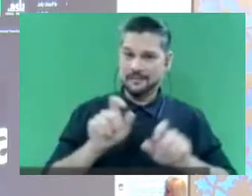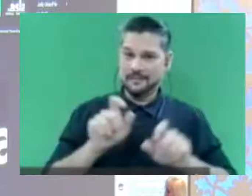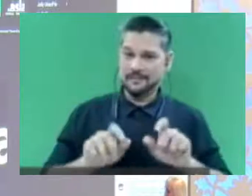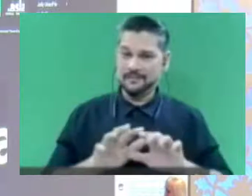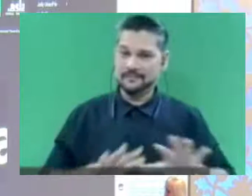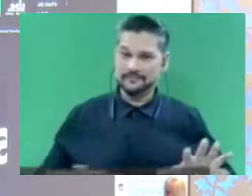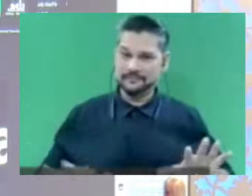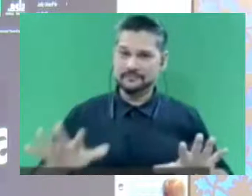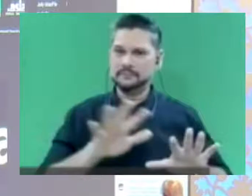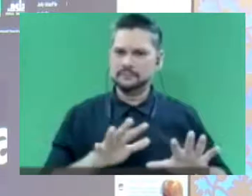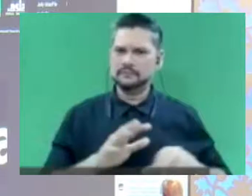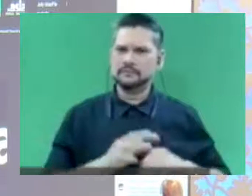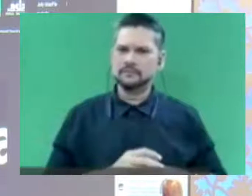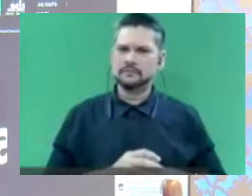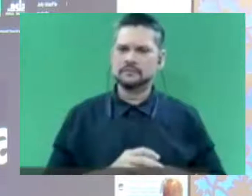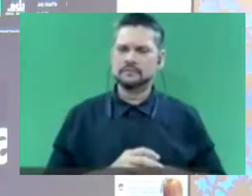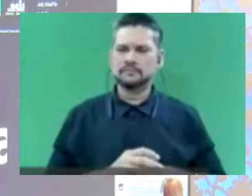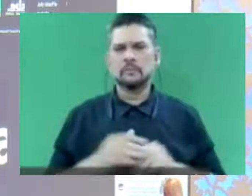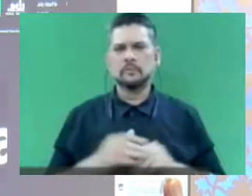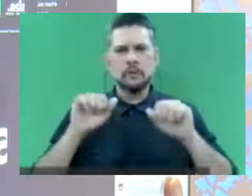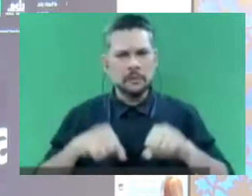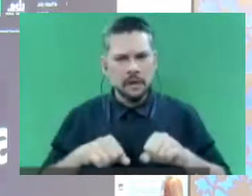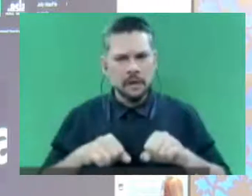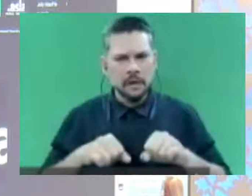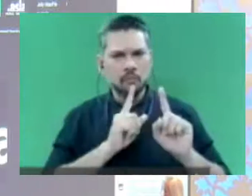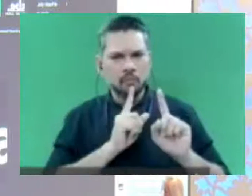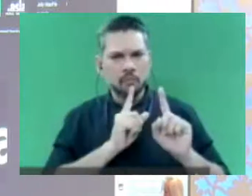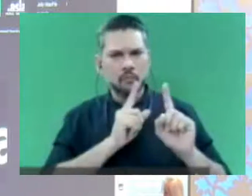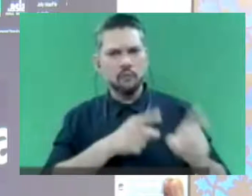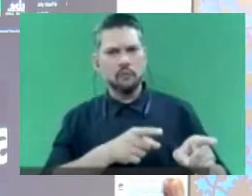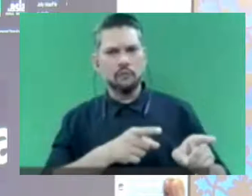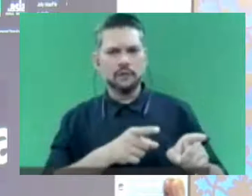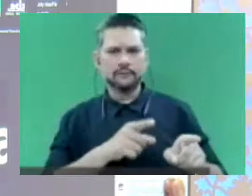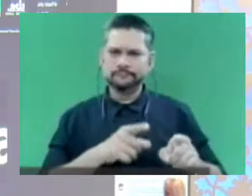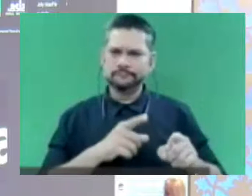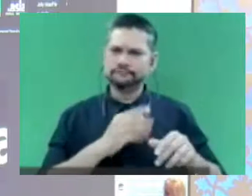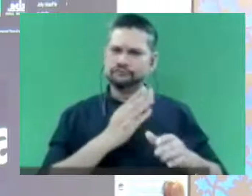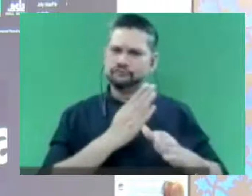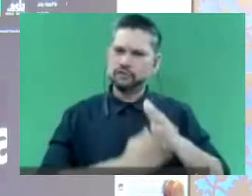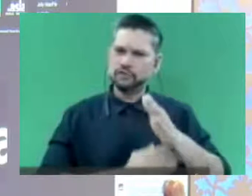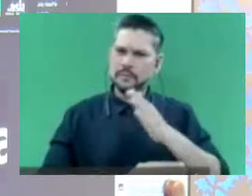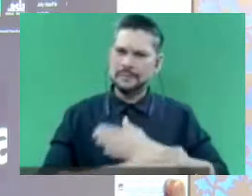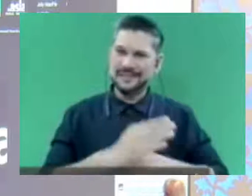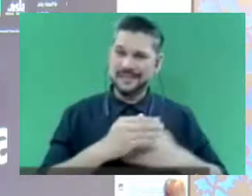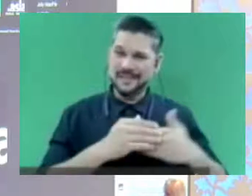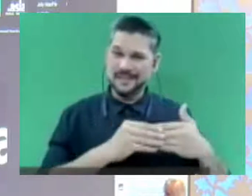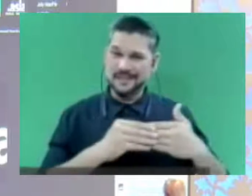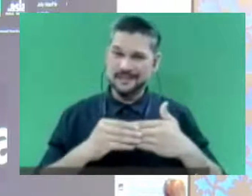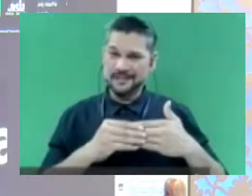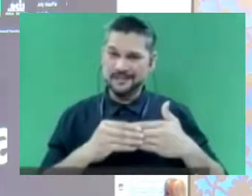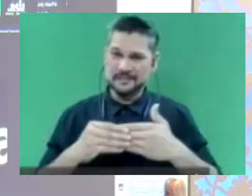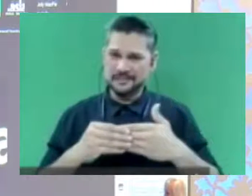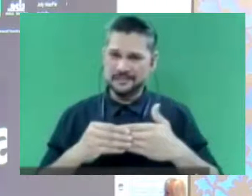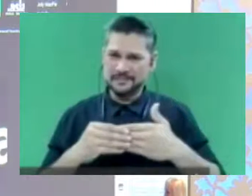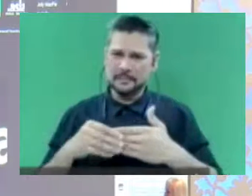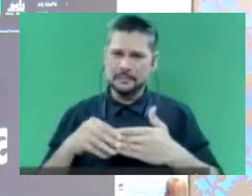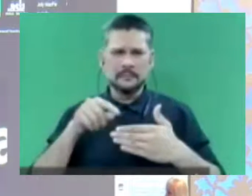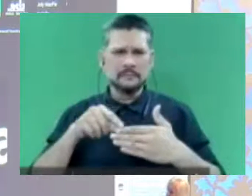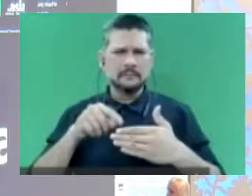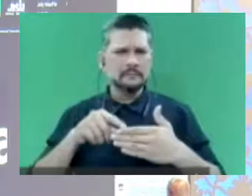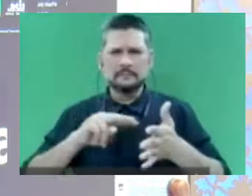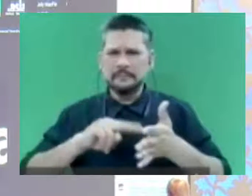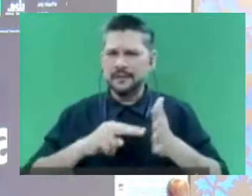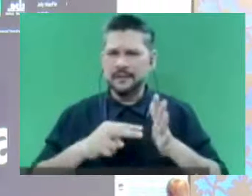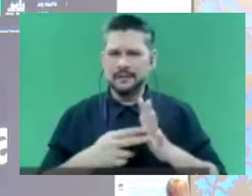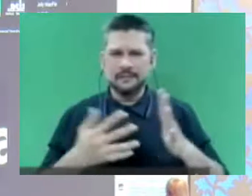some high-level comments about disability leadership, what it means, and also the pathway